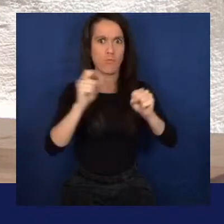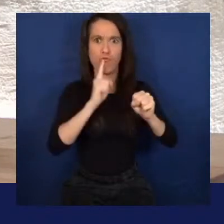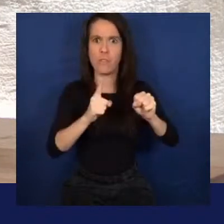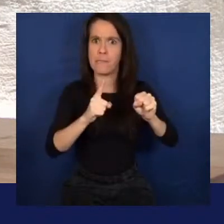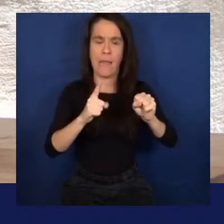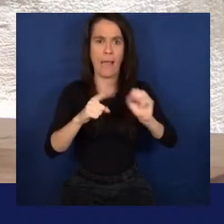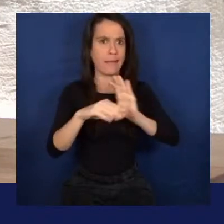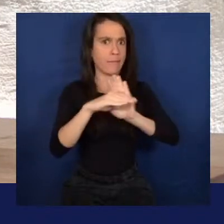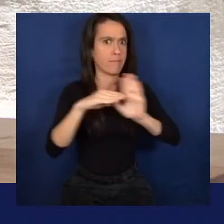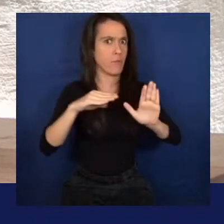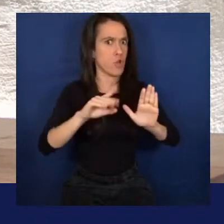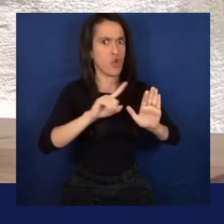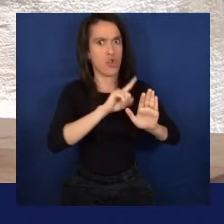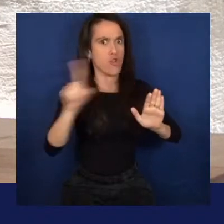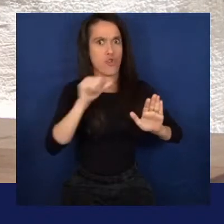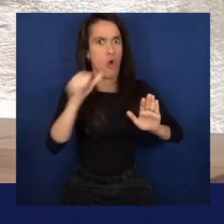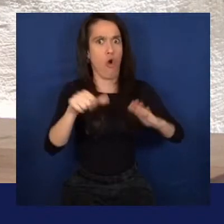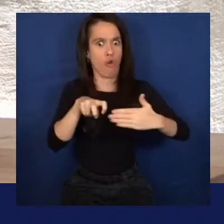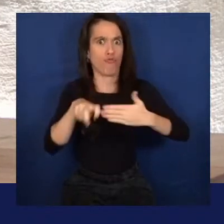you, Richard.